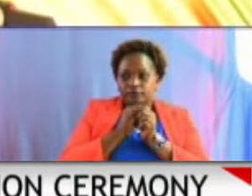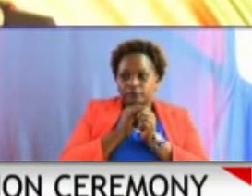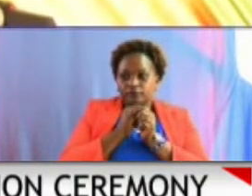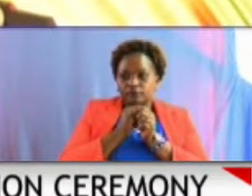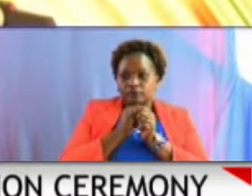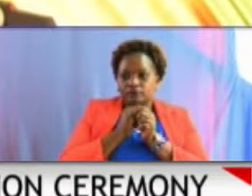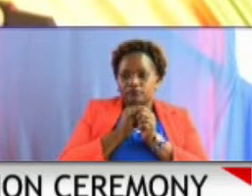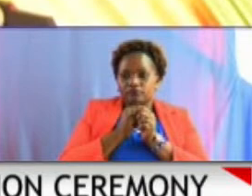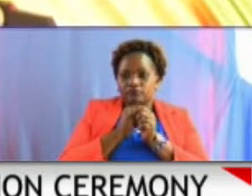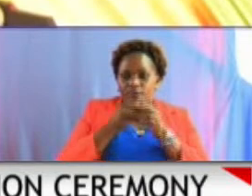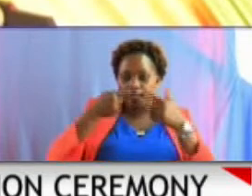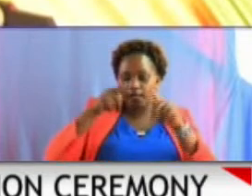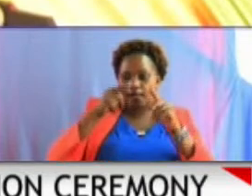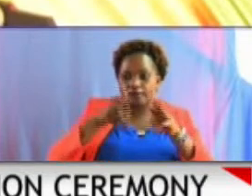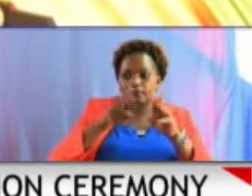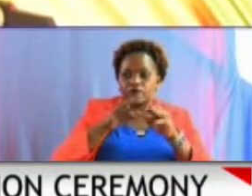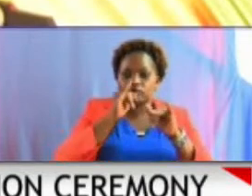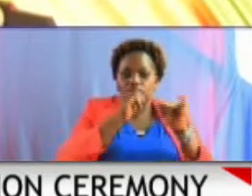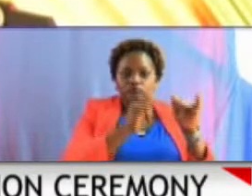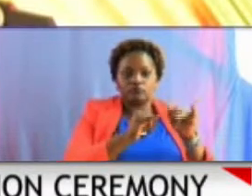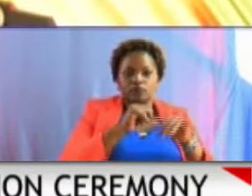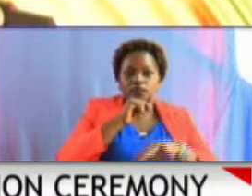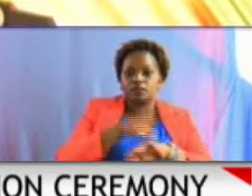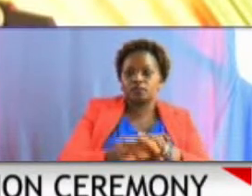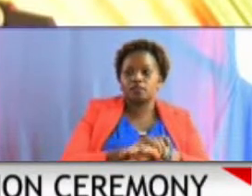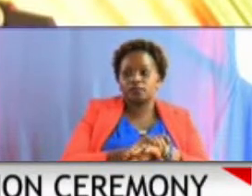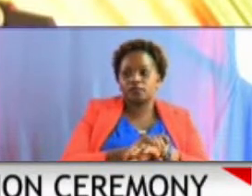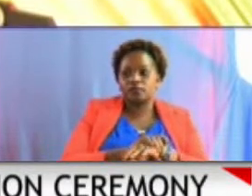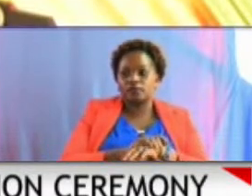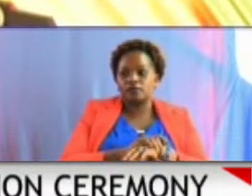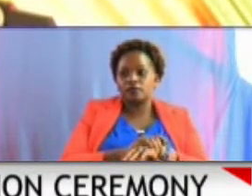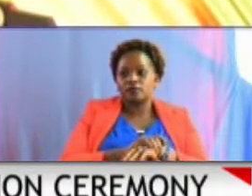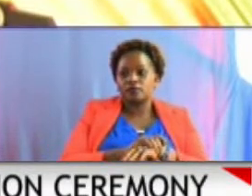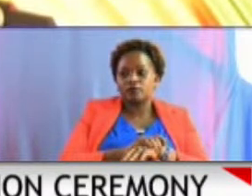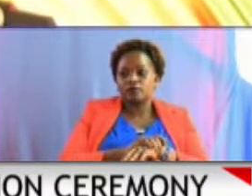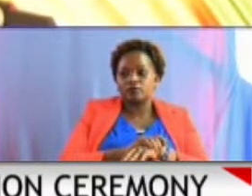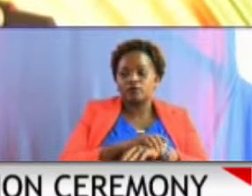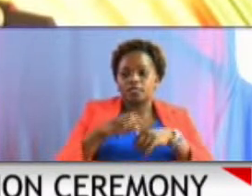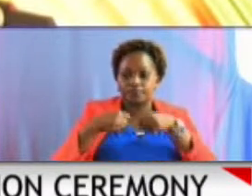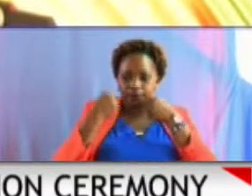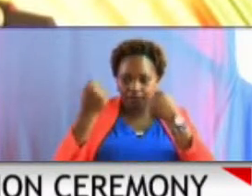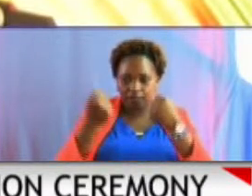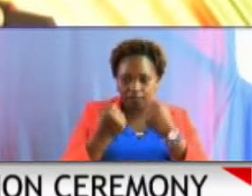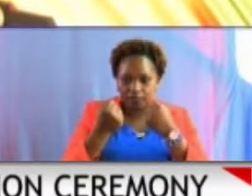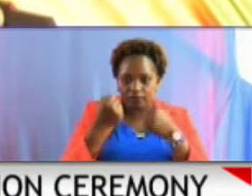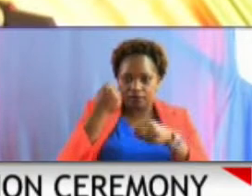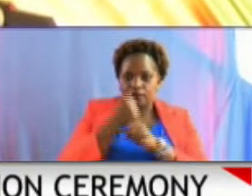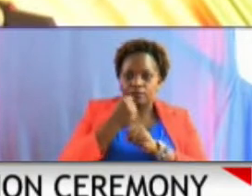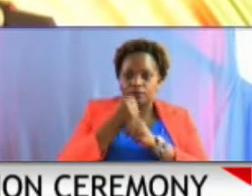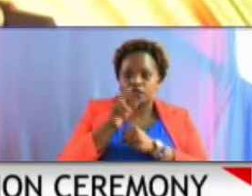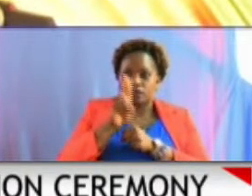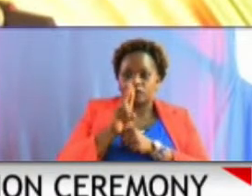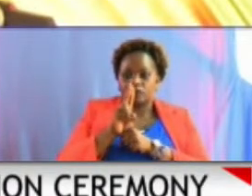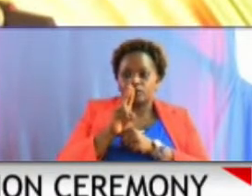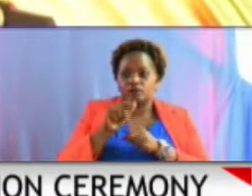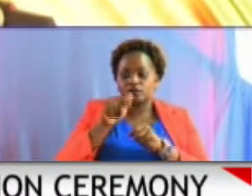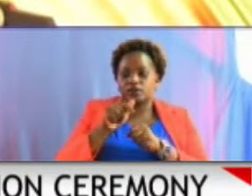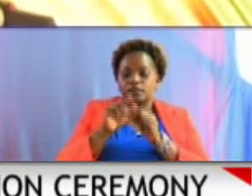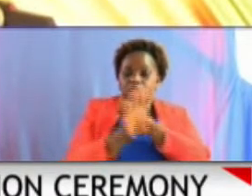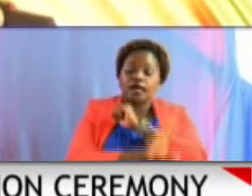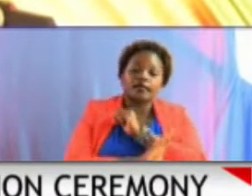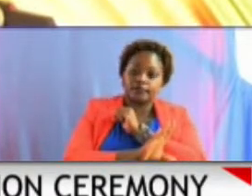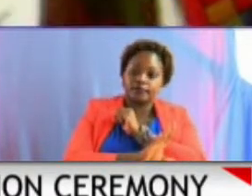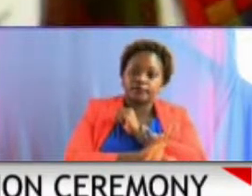With the right mindset, each one of you possesses has the potential to make useful contribution to this country.